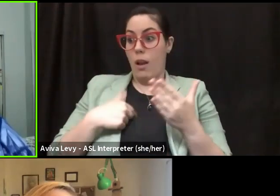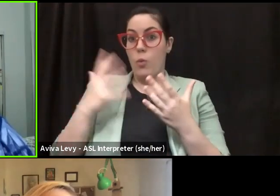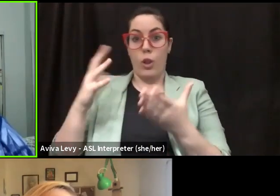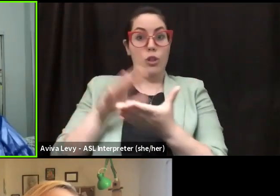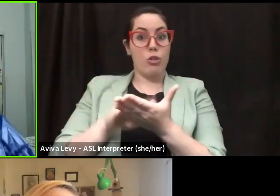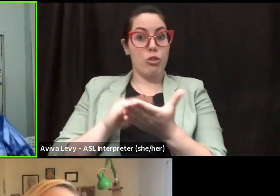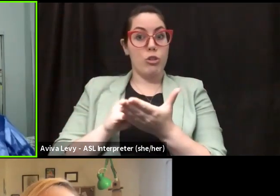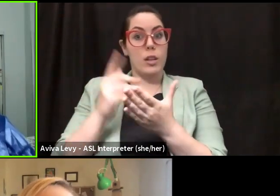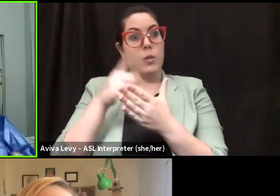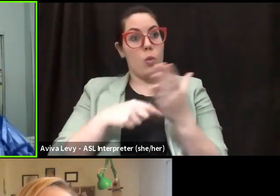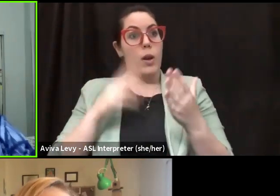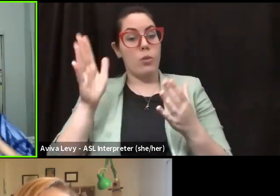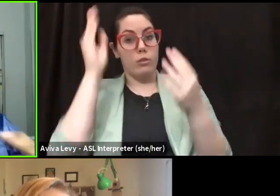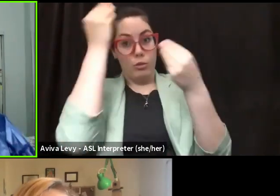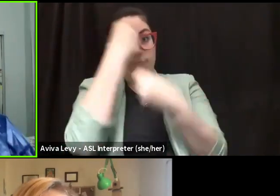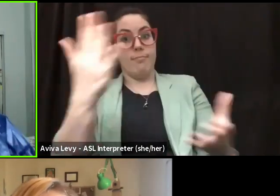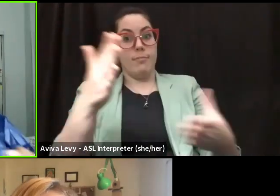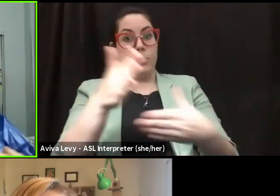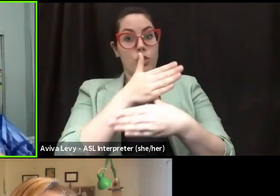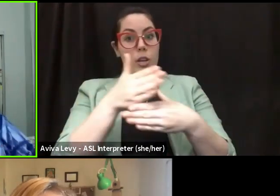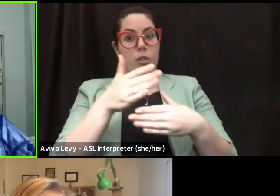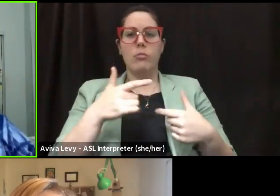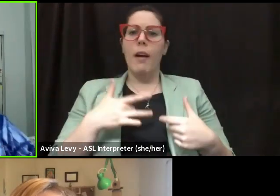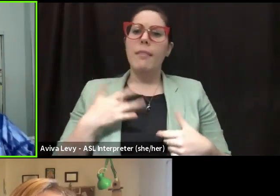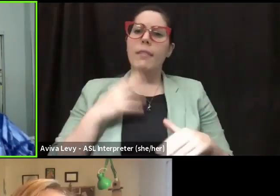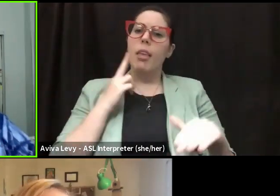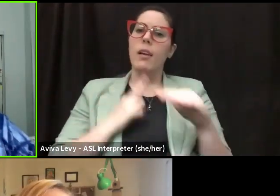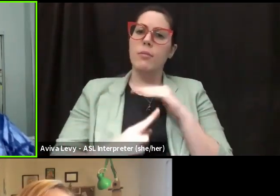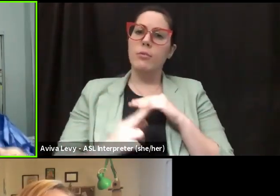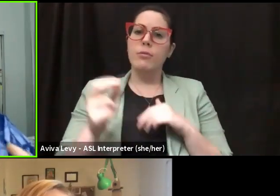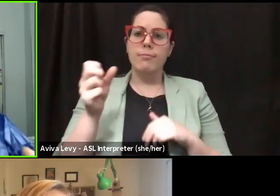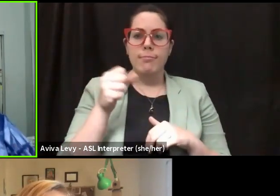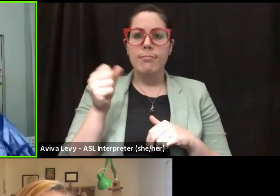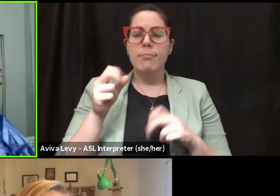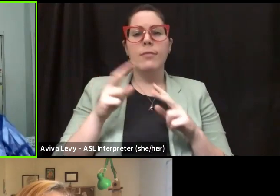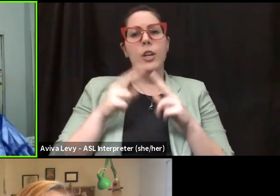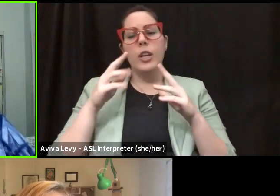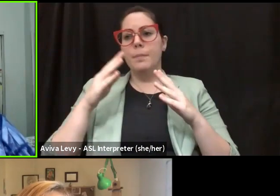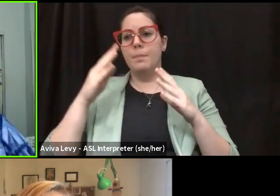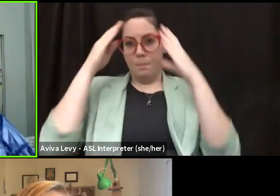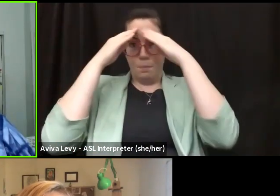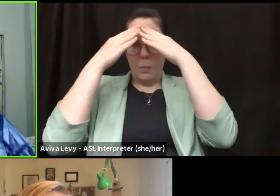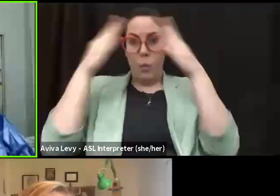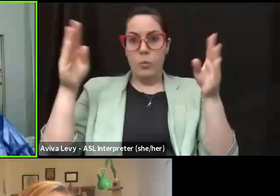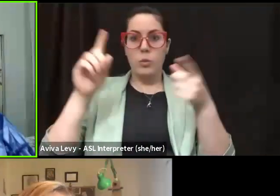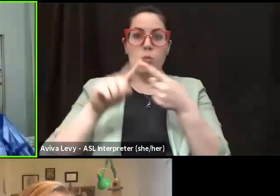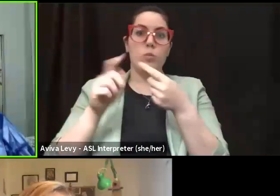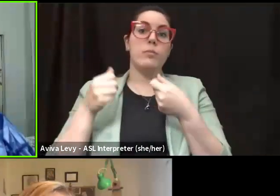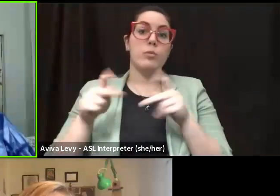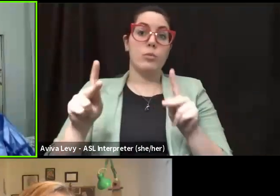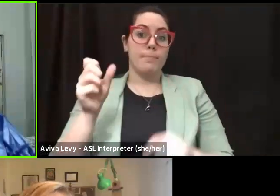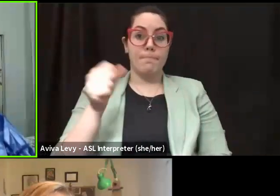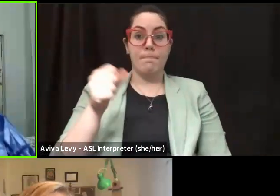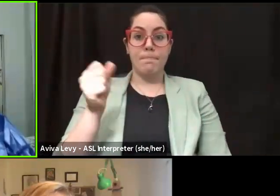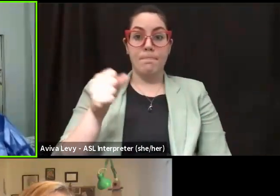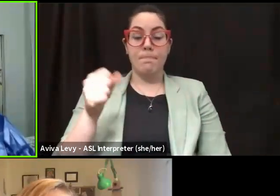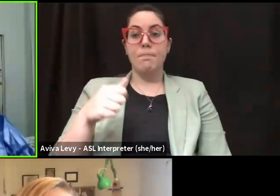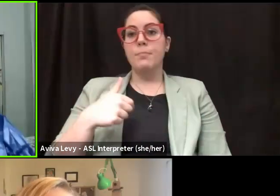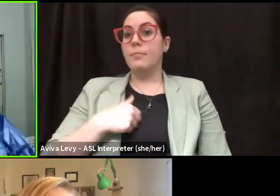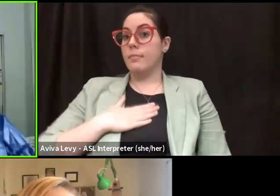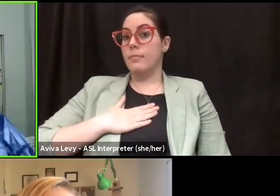share. So I feel very humble and very open to opportunity, and I'm